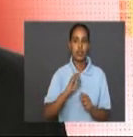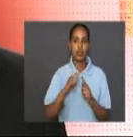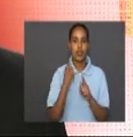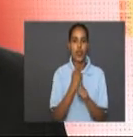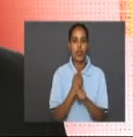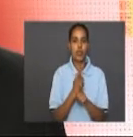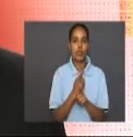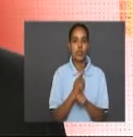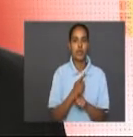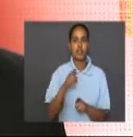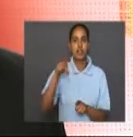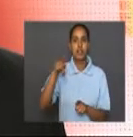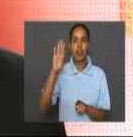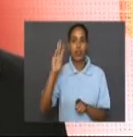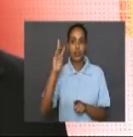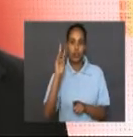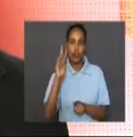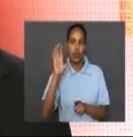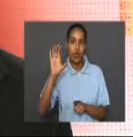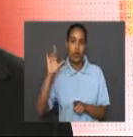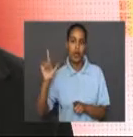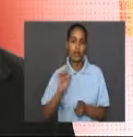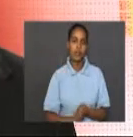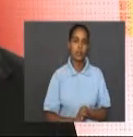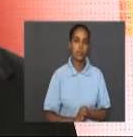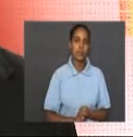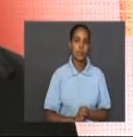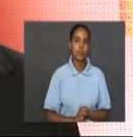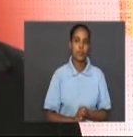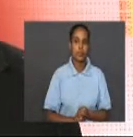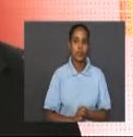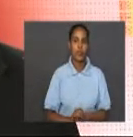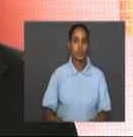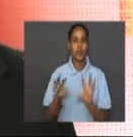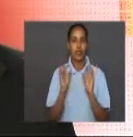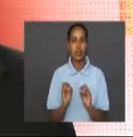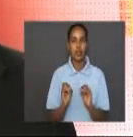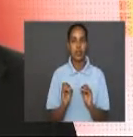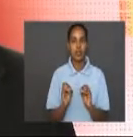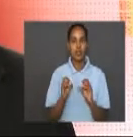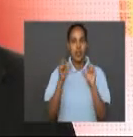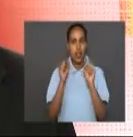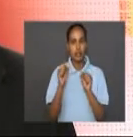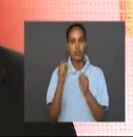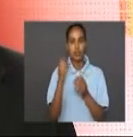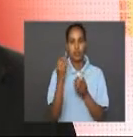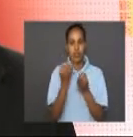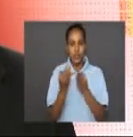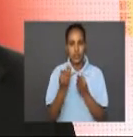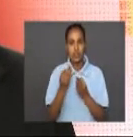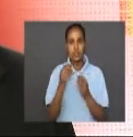before, when lead comes into contact with air, a thin oxide